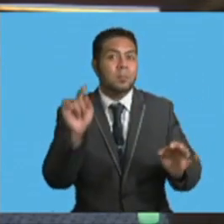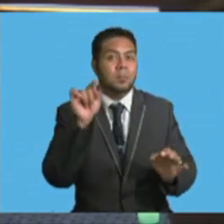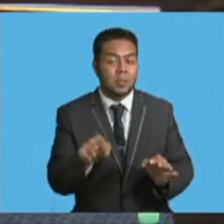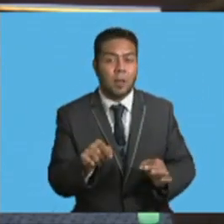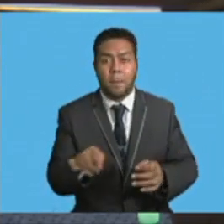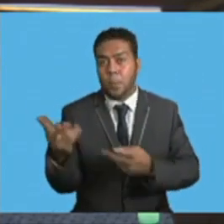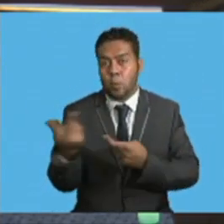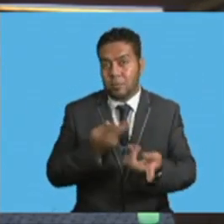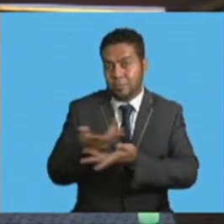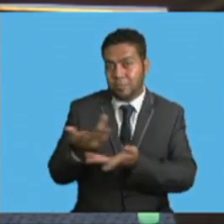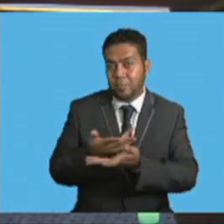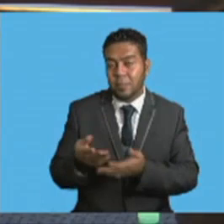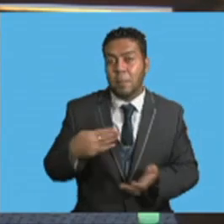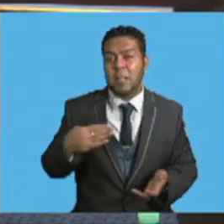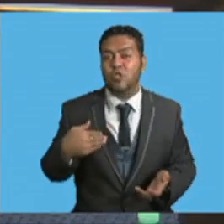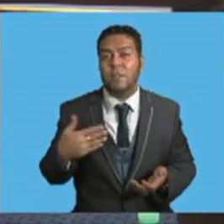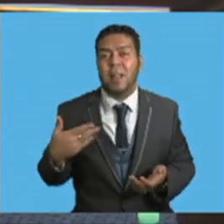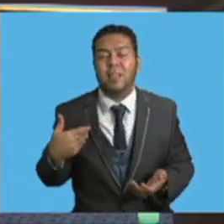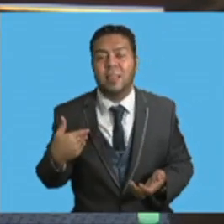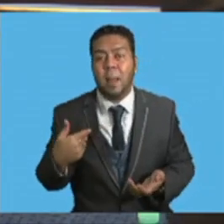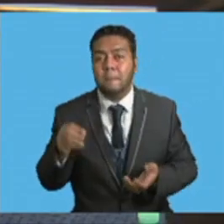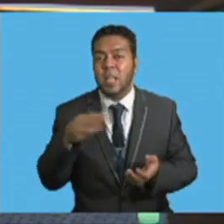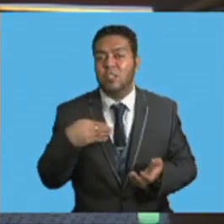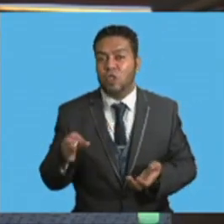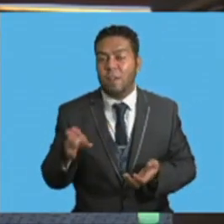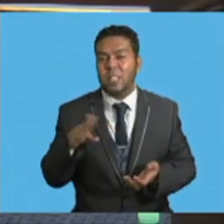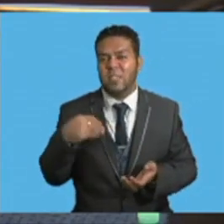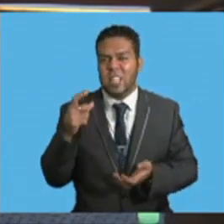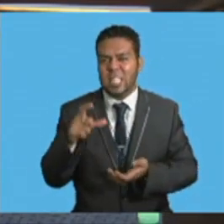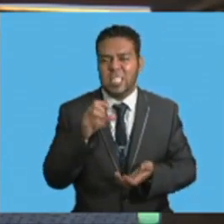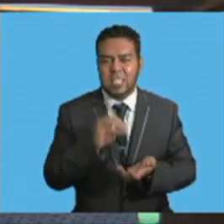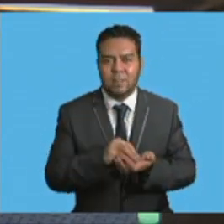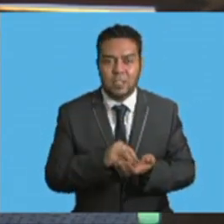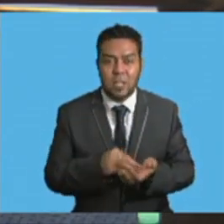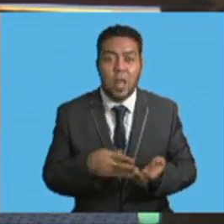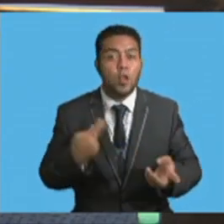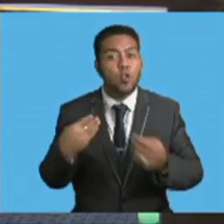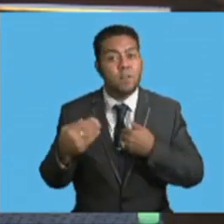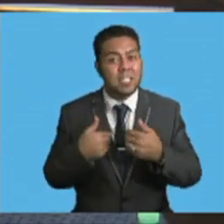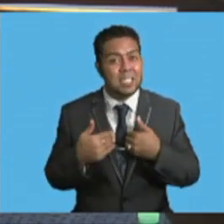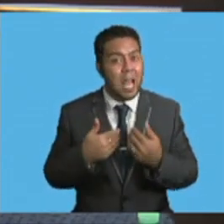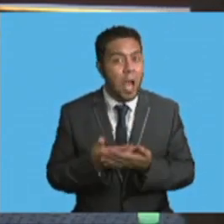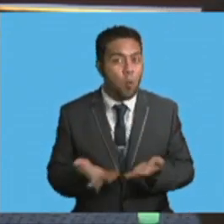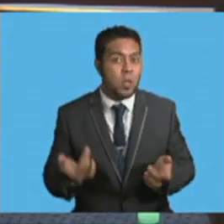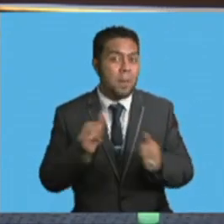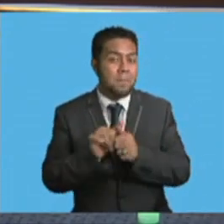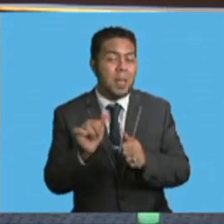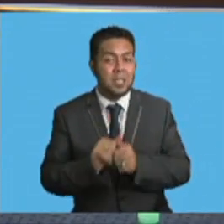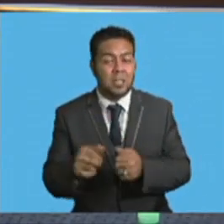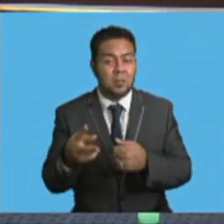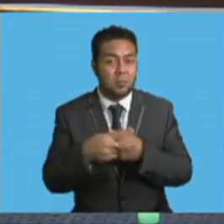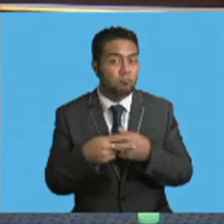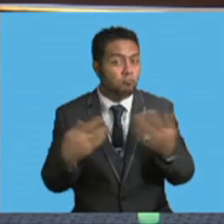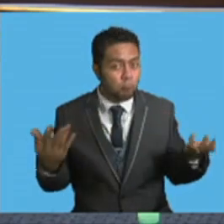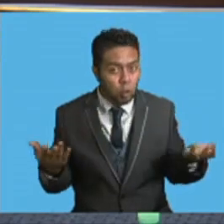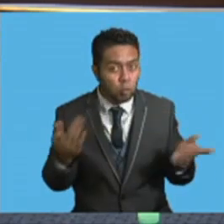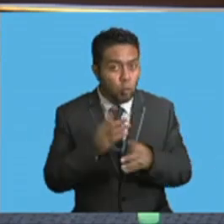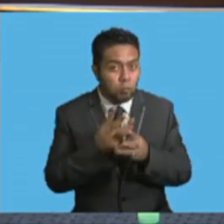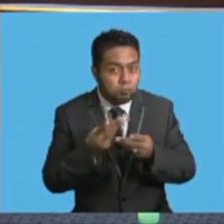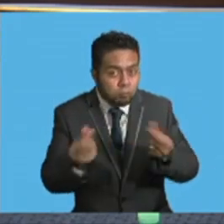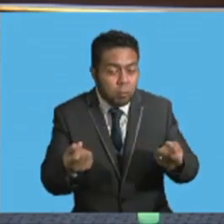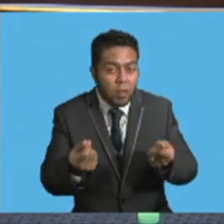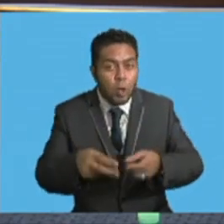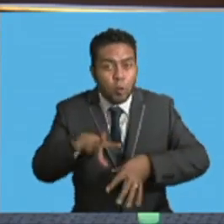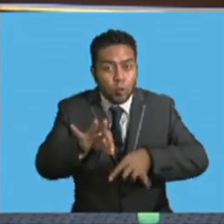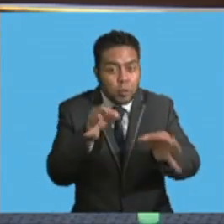Health, Medical Services and the Ministry of Civil Service and the universities on how we can better address the recruitment process moving